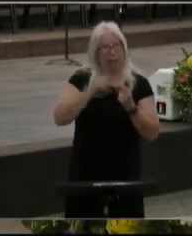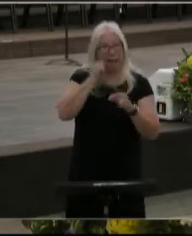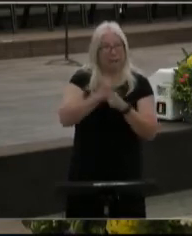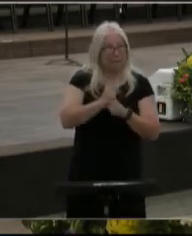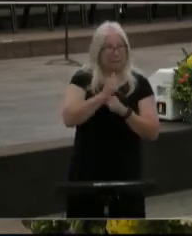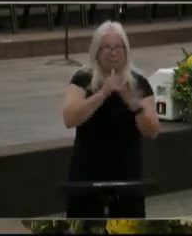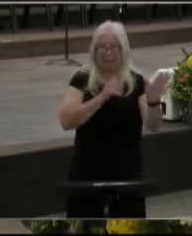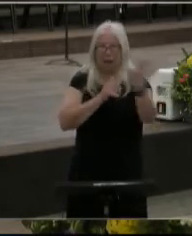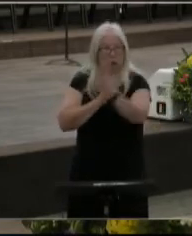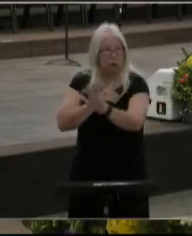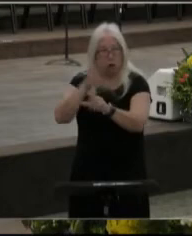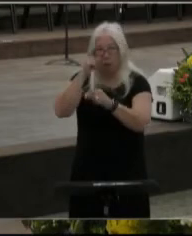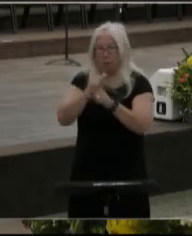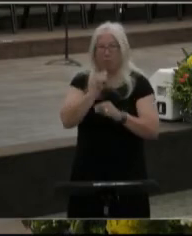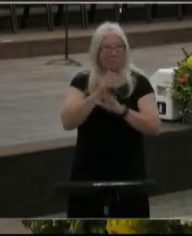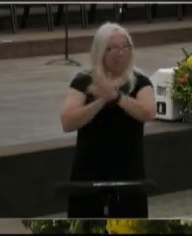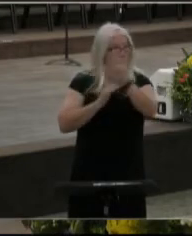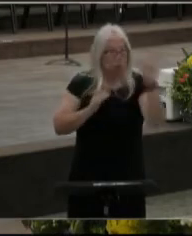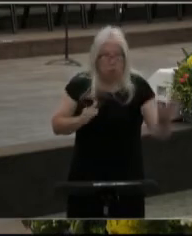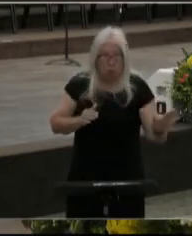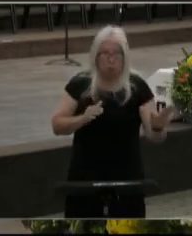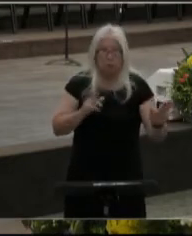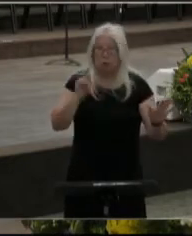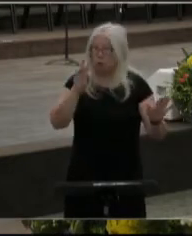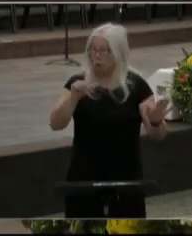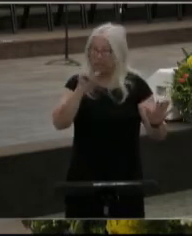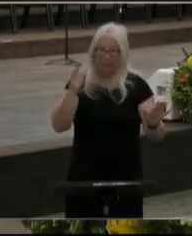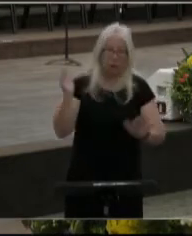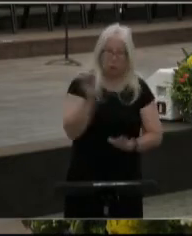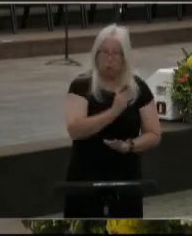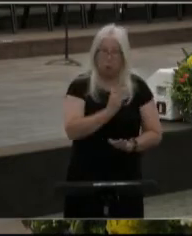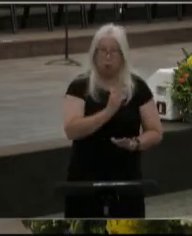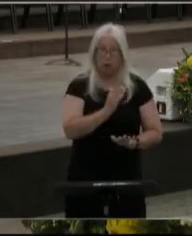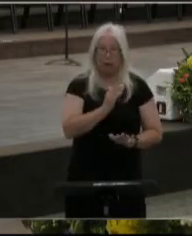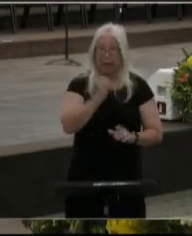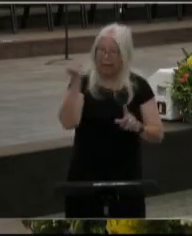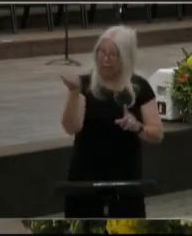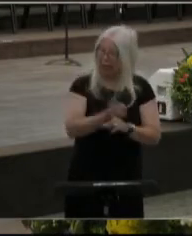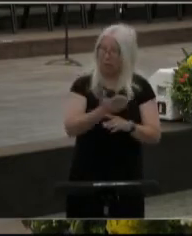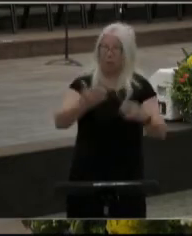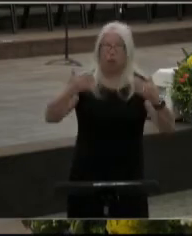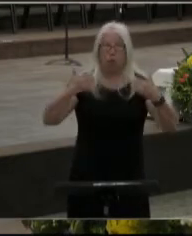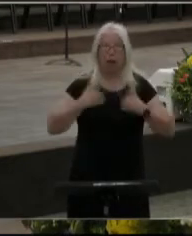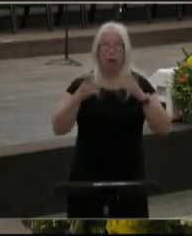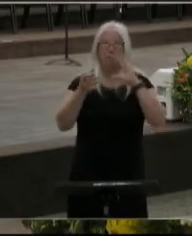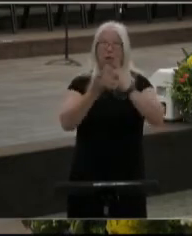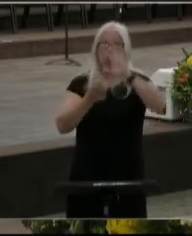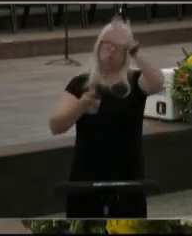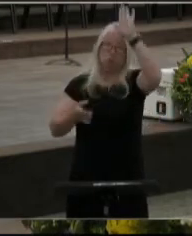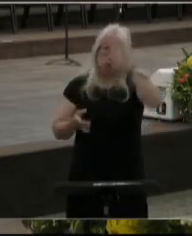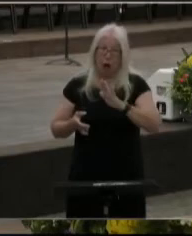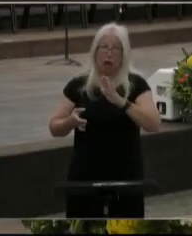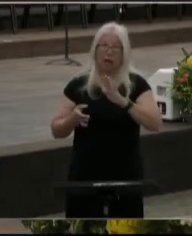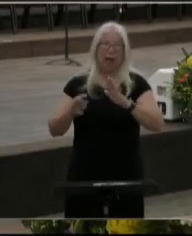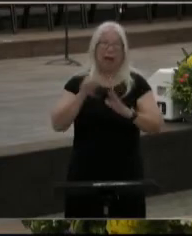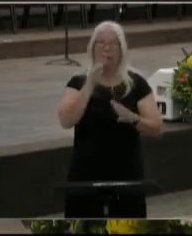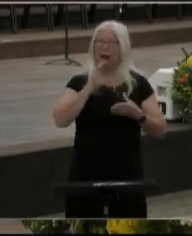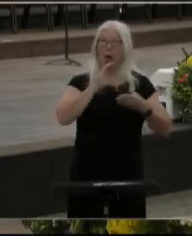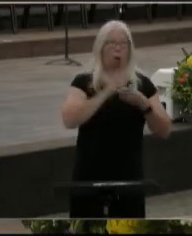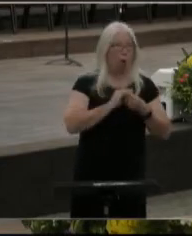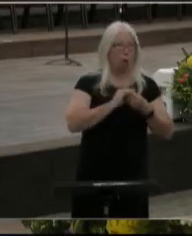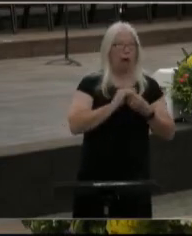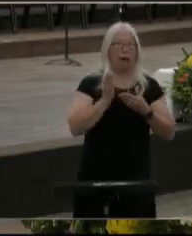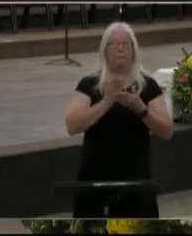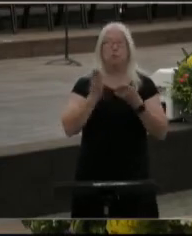it's not yours. Brother, it is not yours. Tony, it is not yours. Everything that I have belongs to God. I'm not an owner. I'm